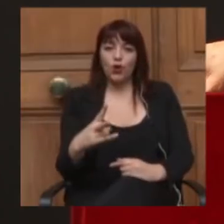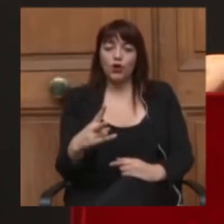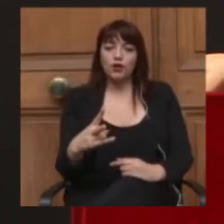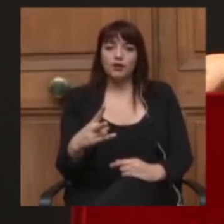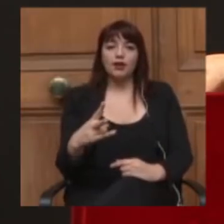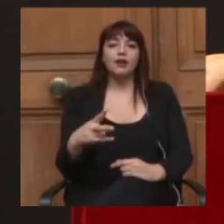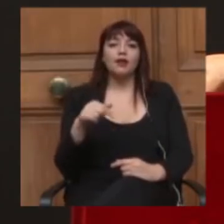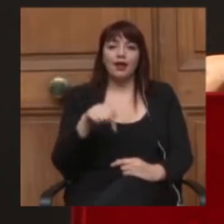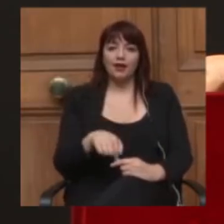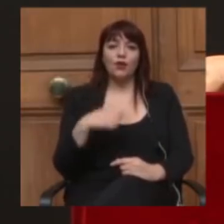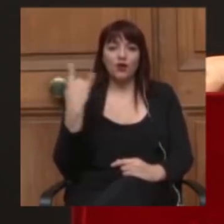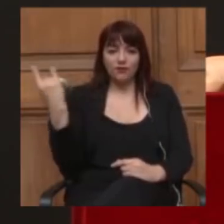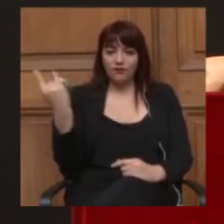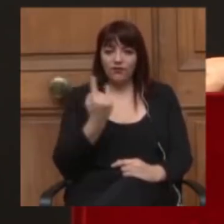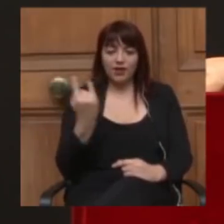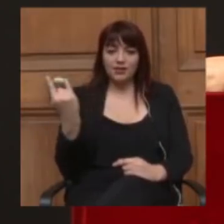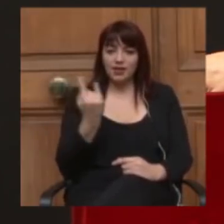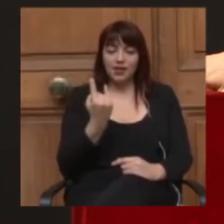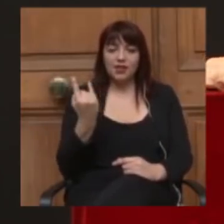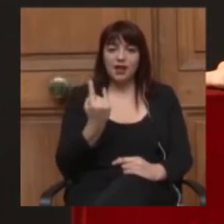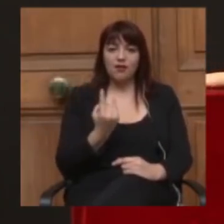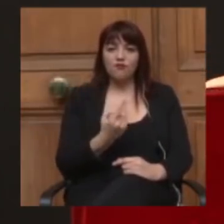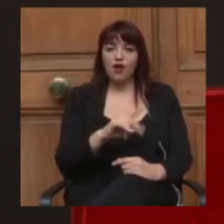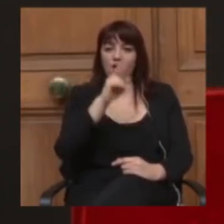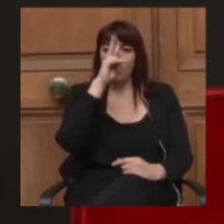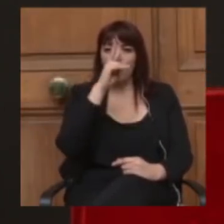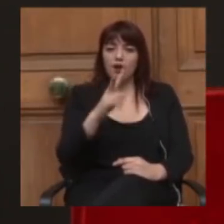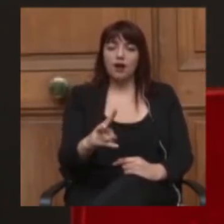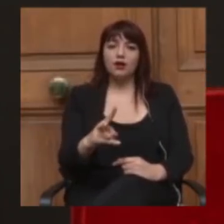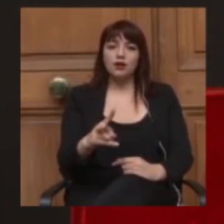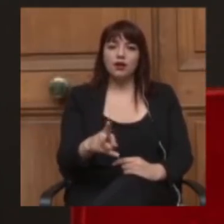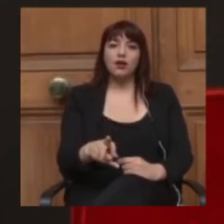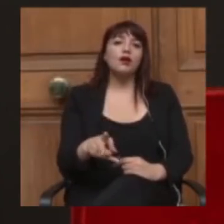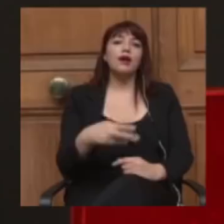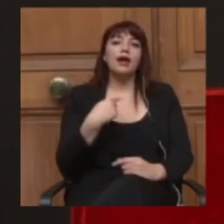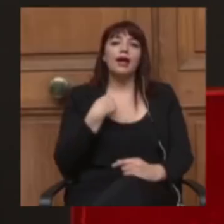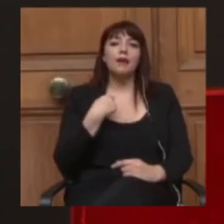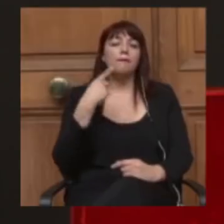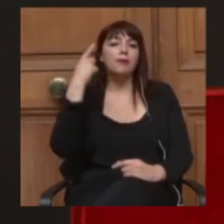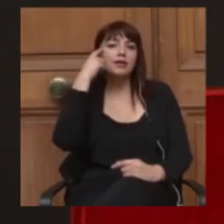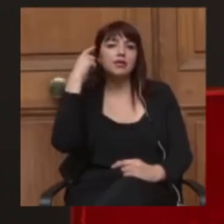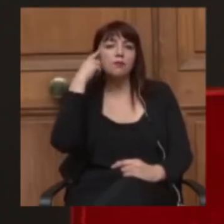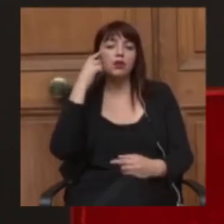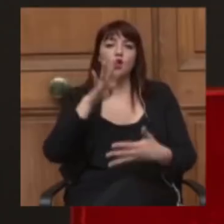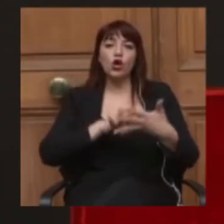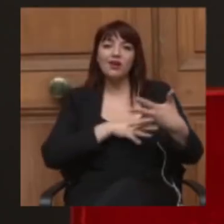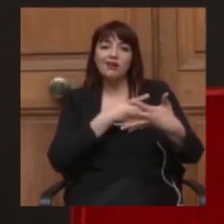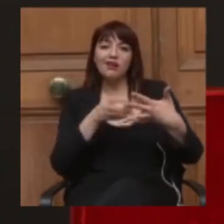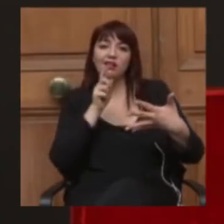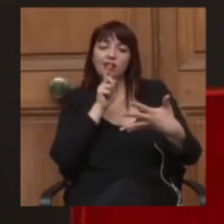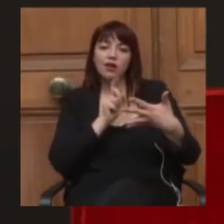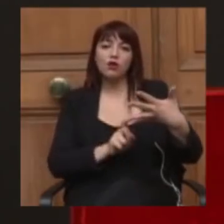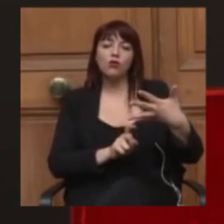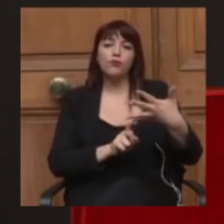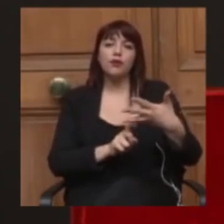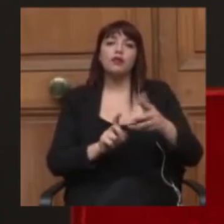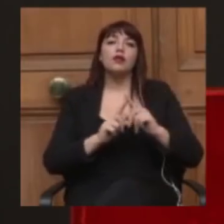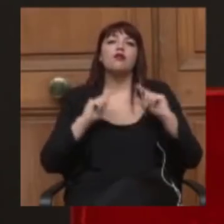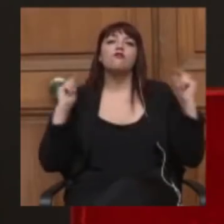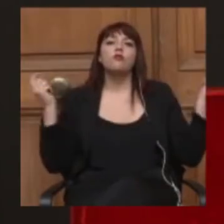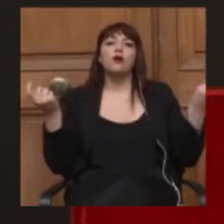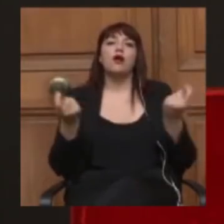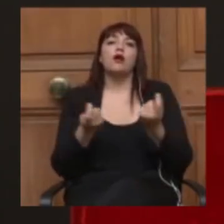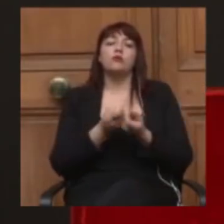and will honor engaged and critical thought, the kind that seeks to transform the world into a more livable and